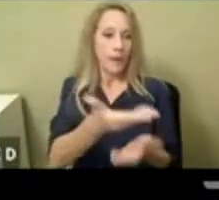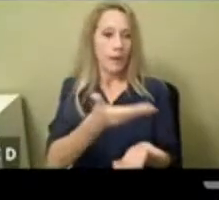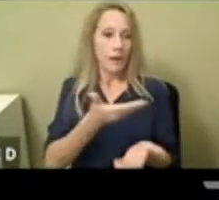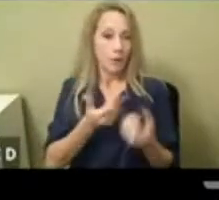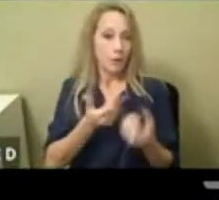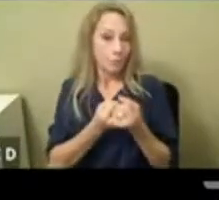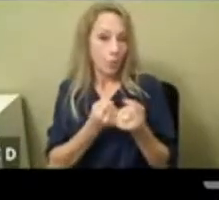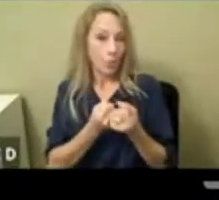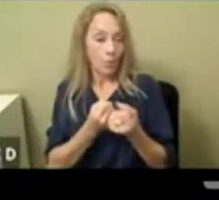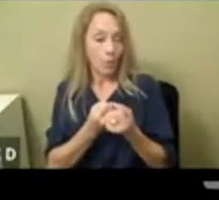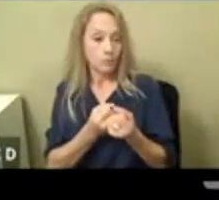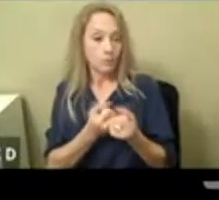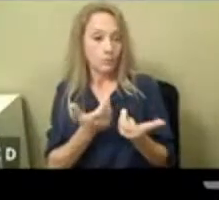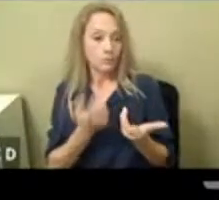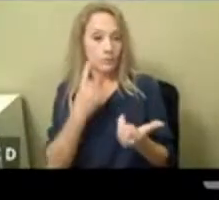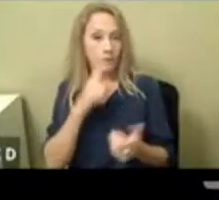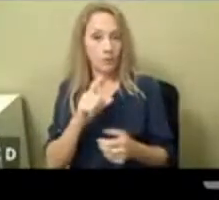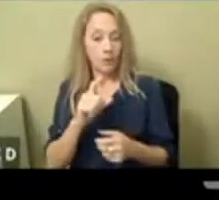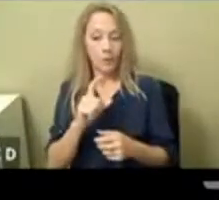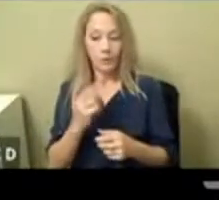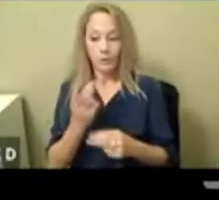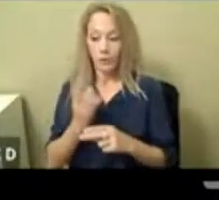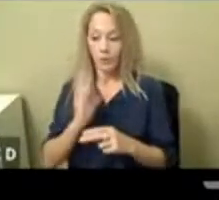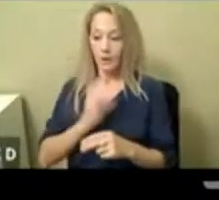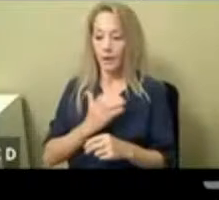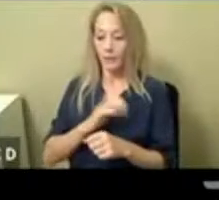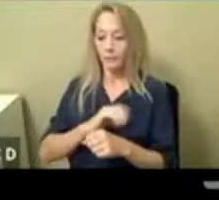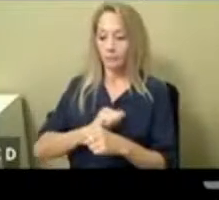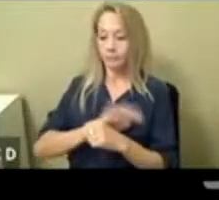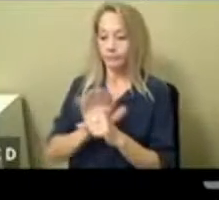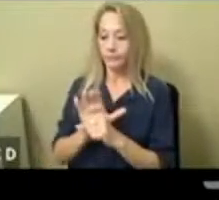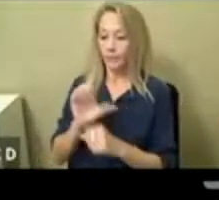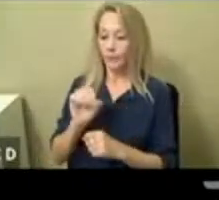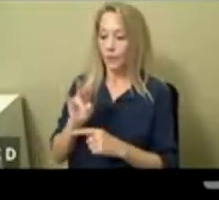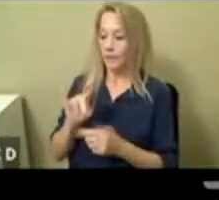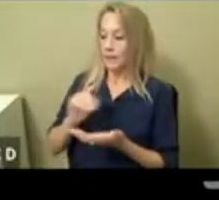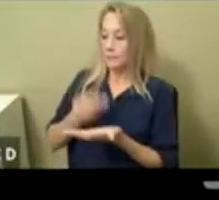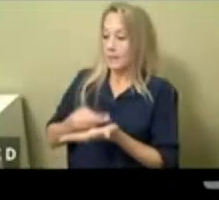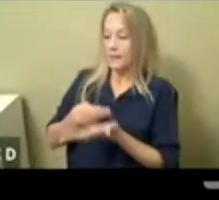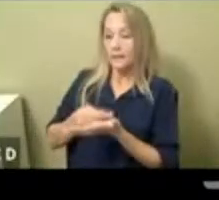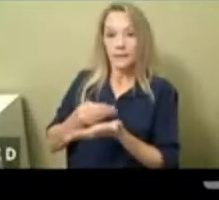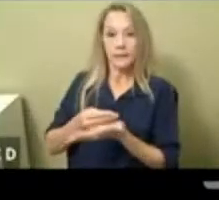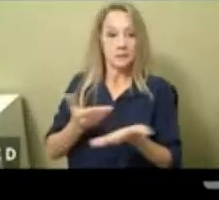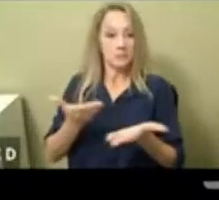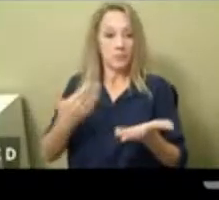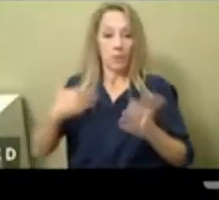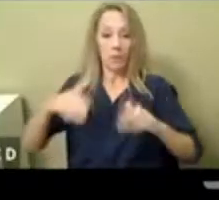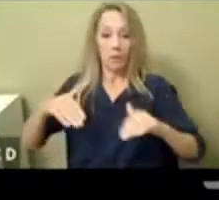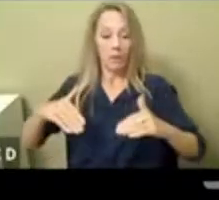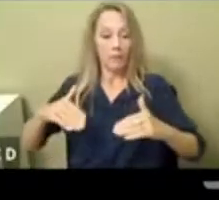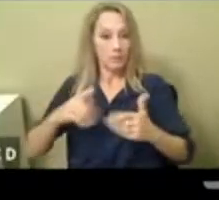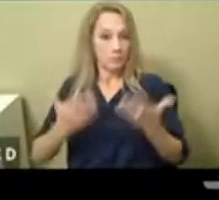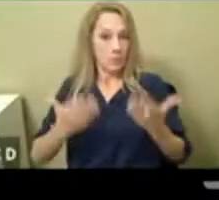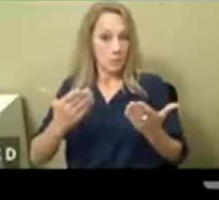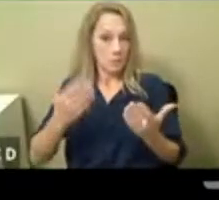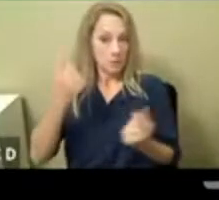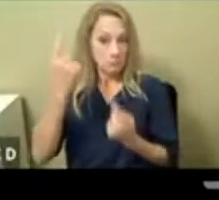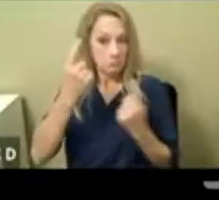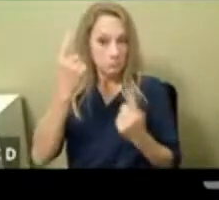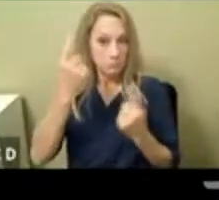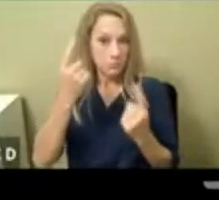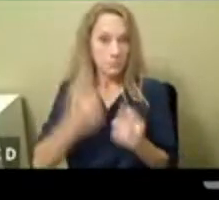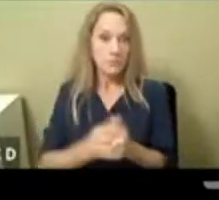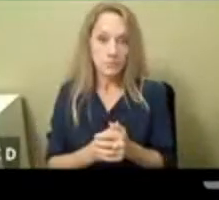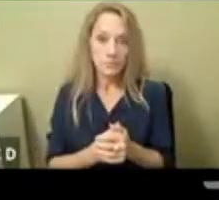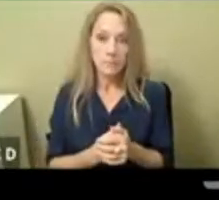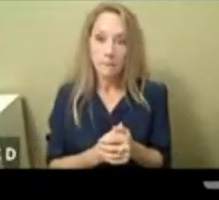board using our COVID money, but that's not happened yet. So just keep that in mind, please. Judicious